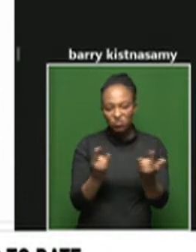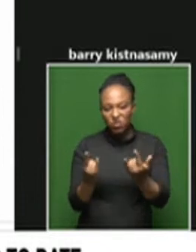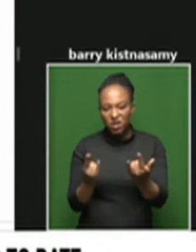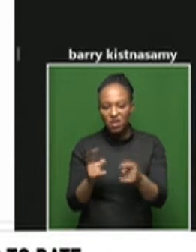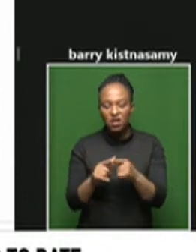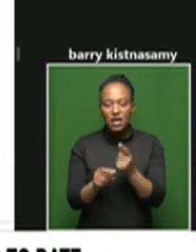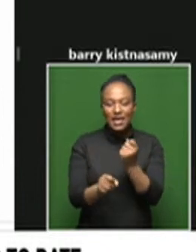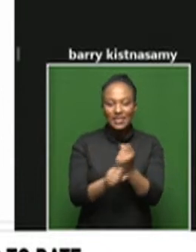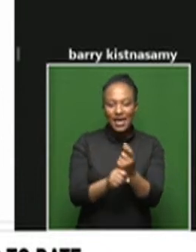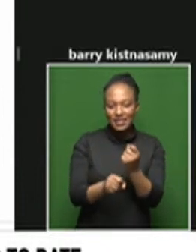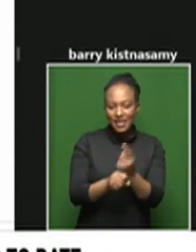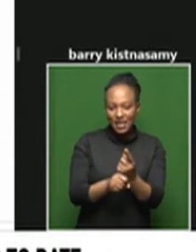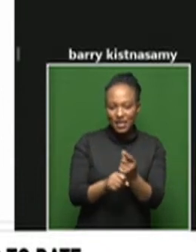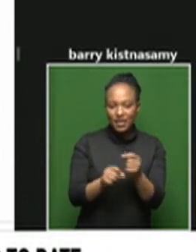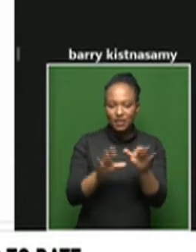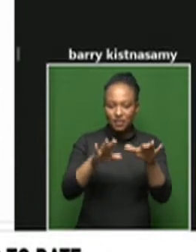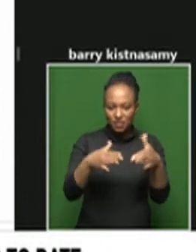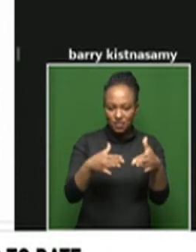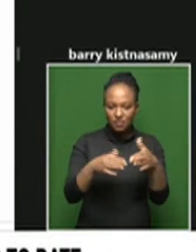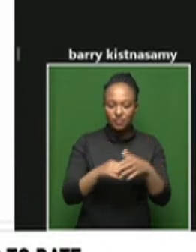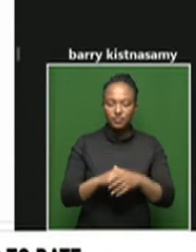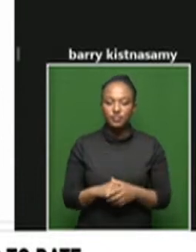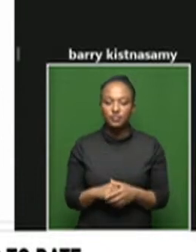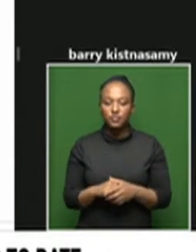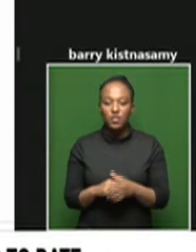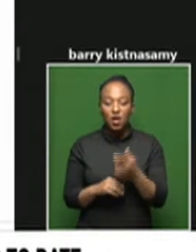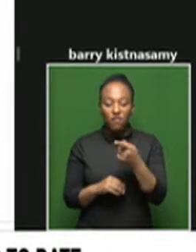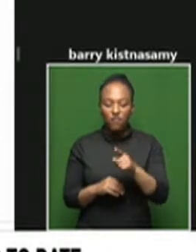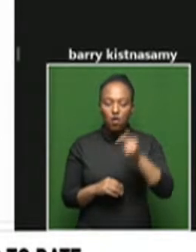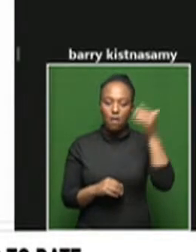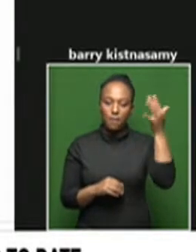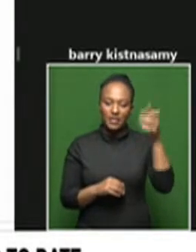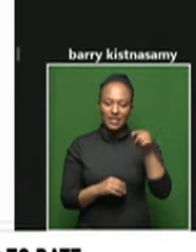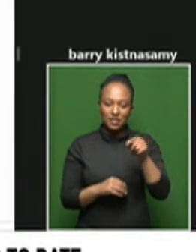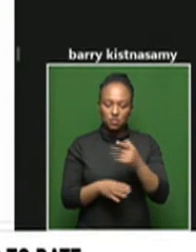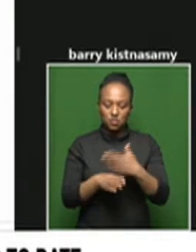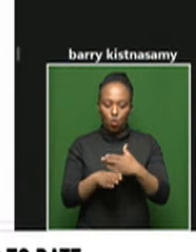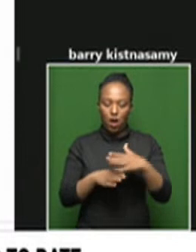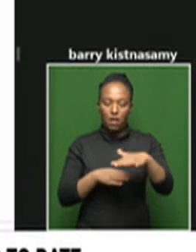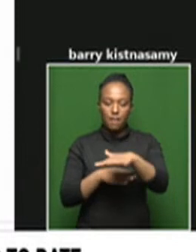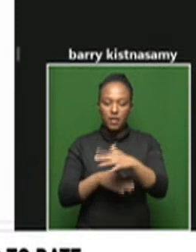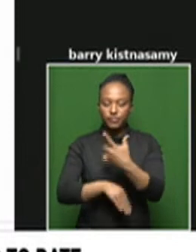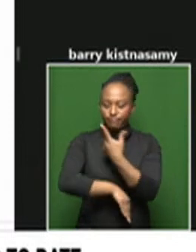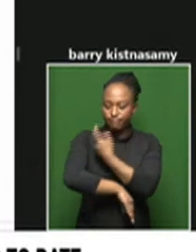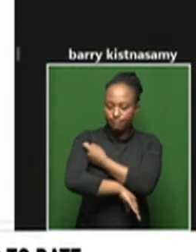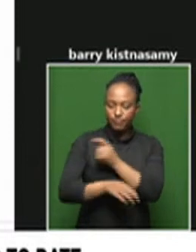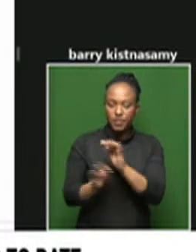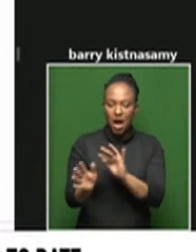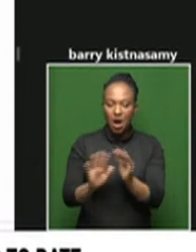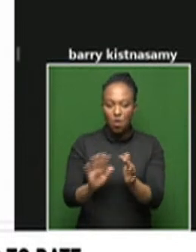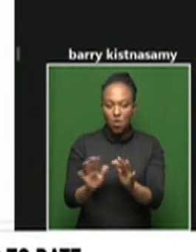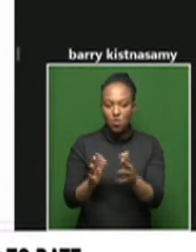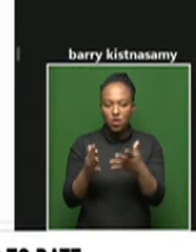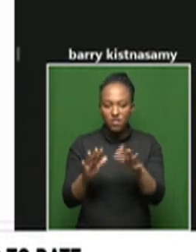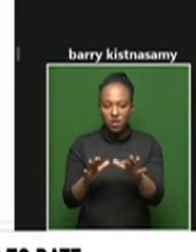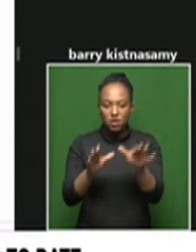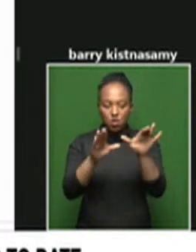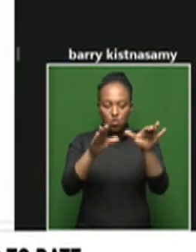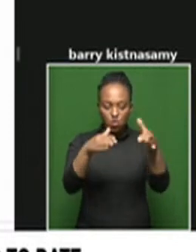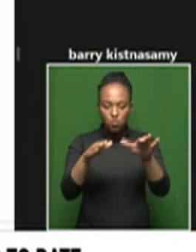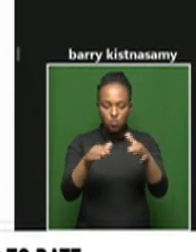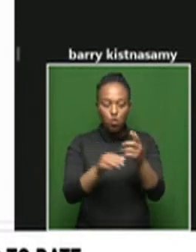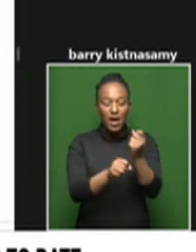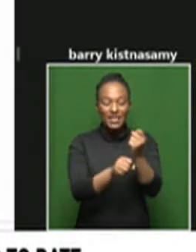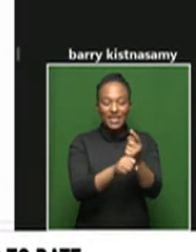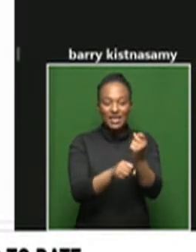the taxi sector. For the purposes of this presentation and the workplace interventions, we have segmented the taxi sector,